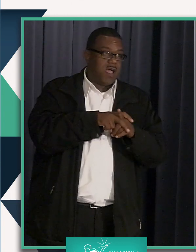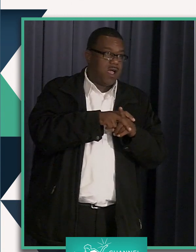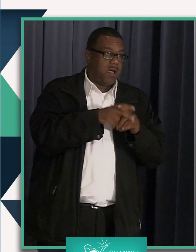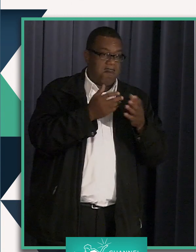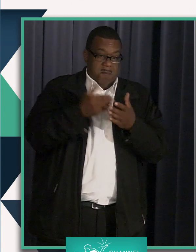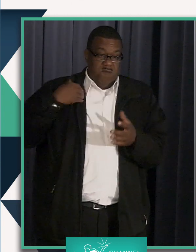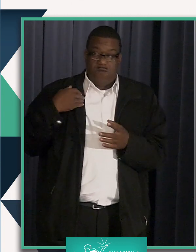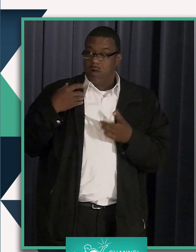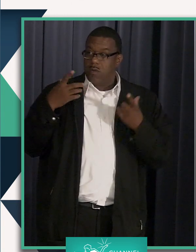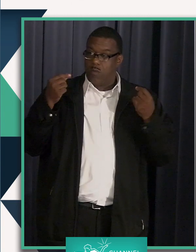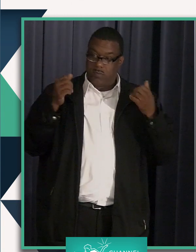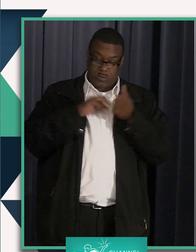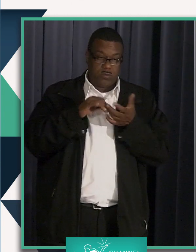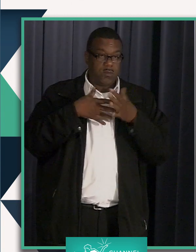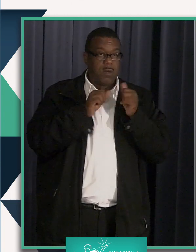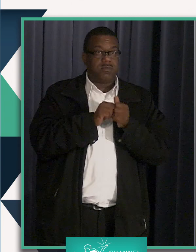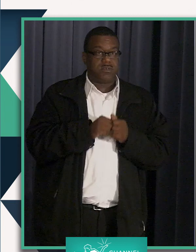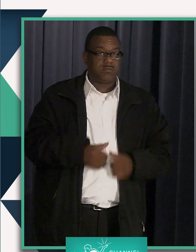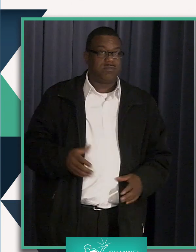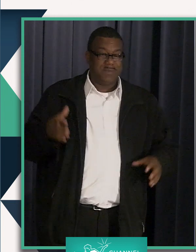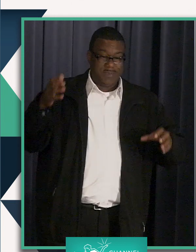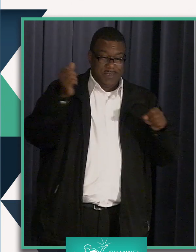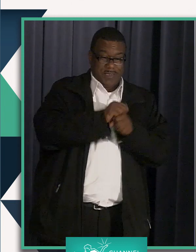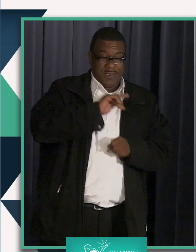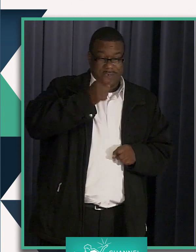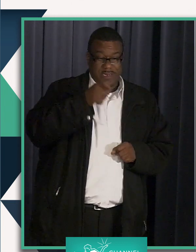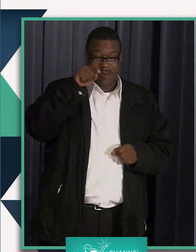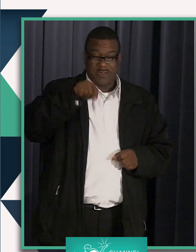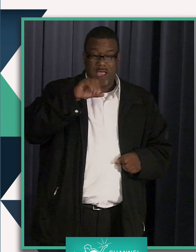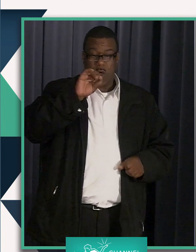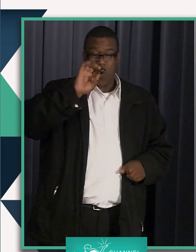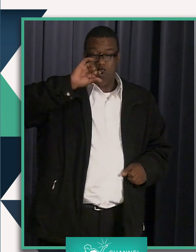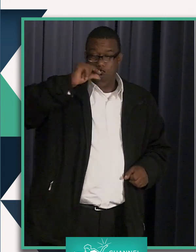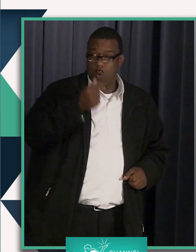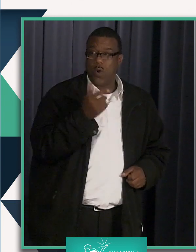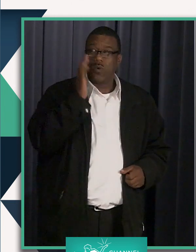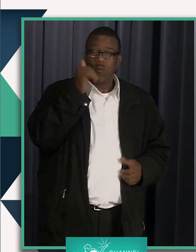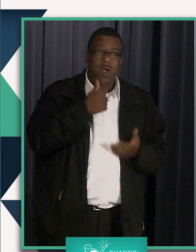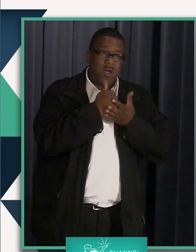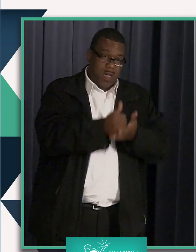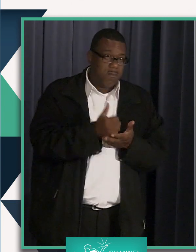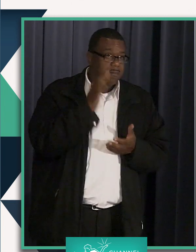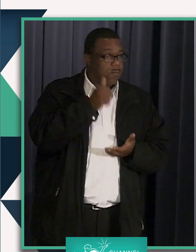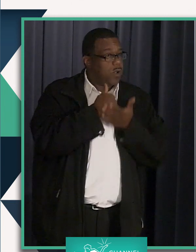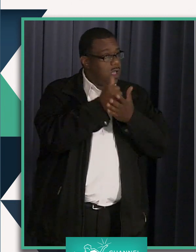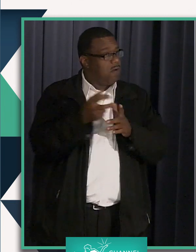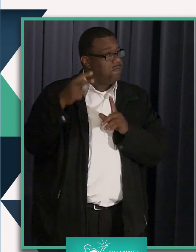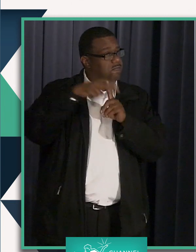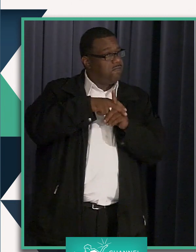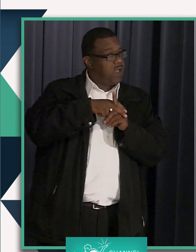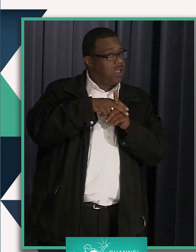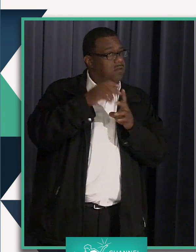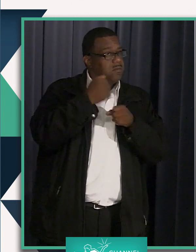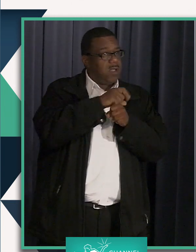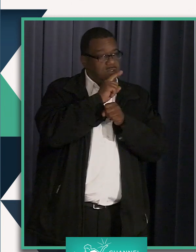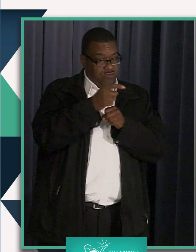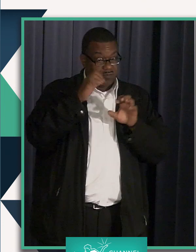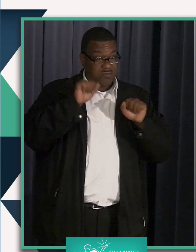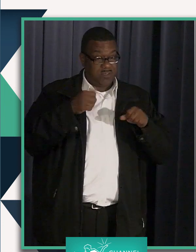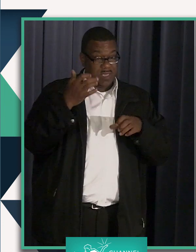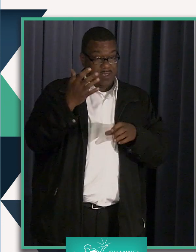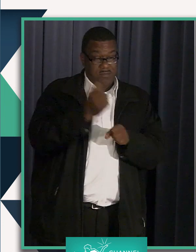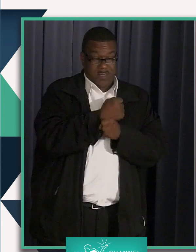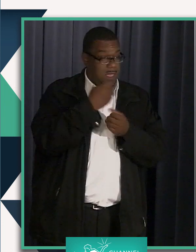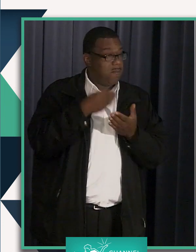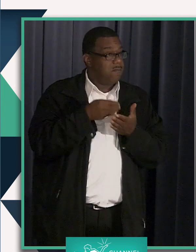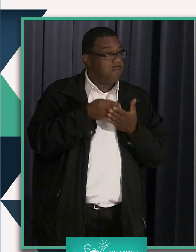to getthetexfax.org or 211, and we will help you. We will get it filed and make sure you can get this money. The most important